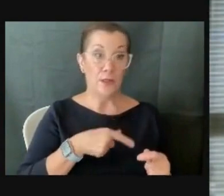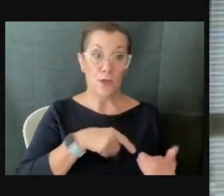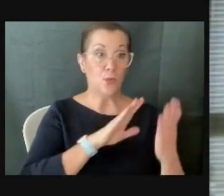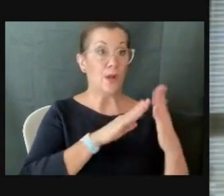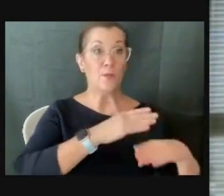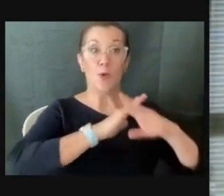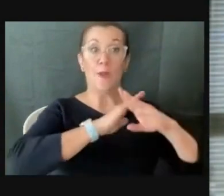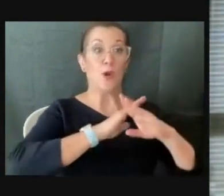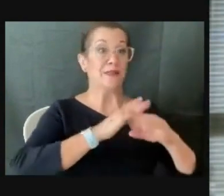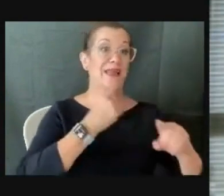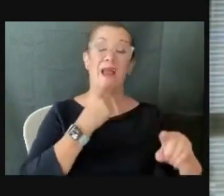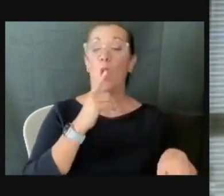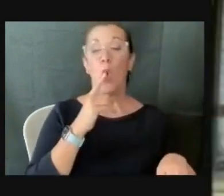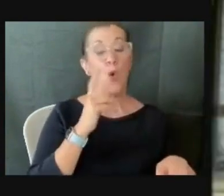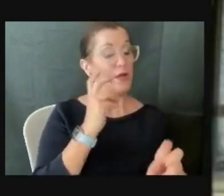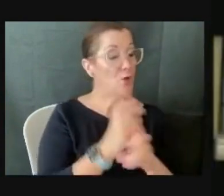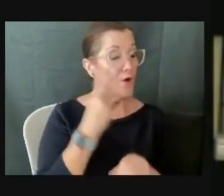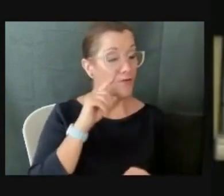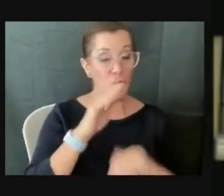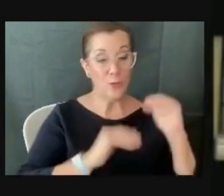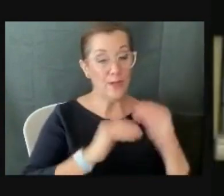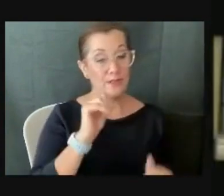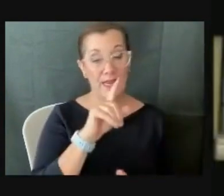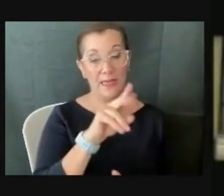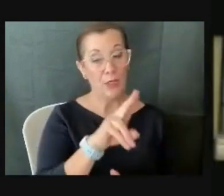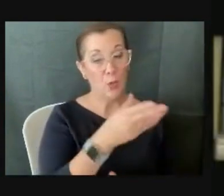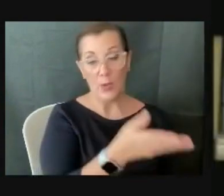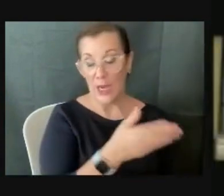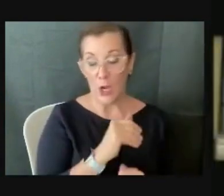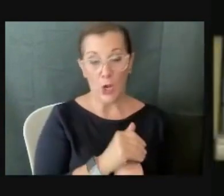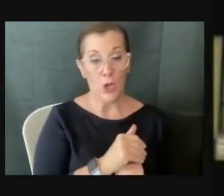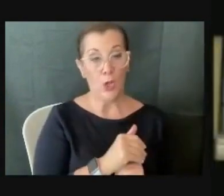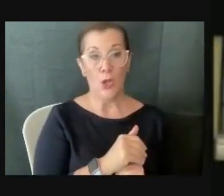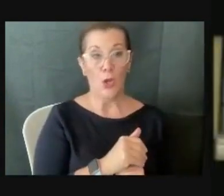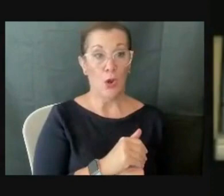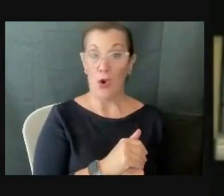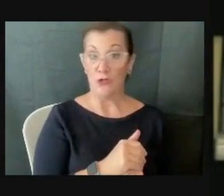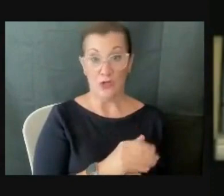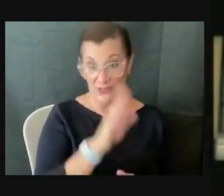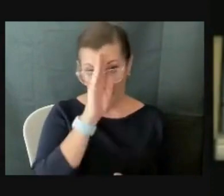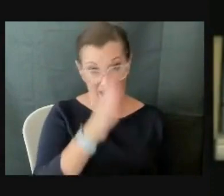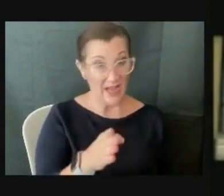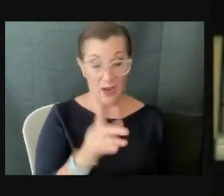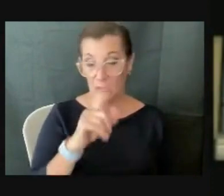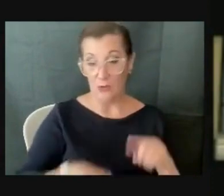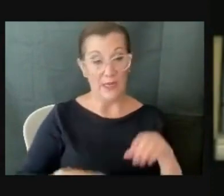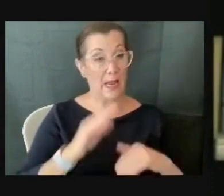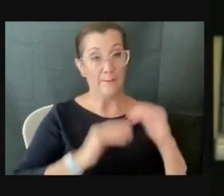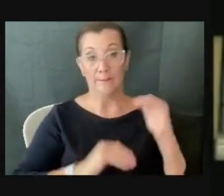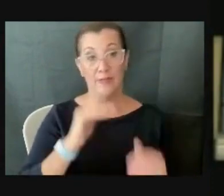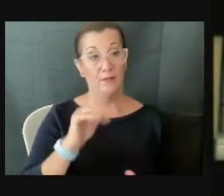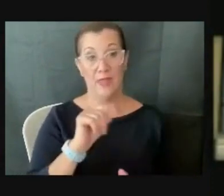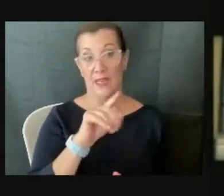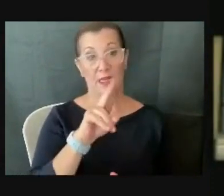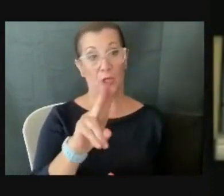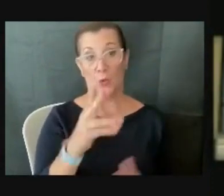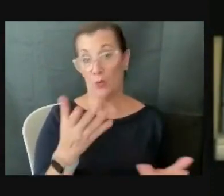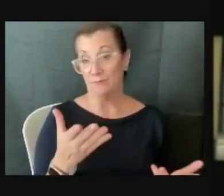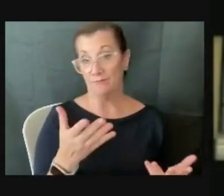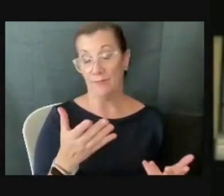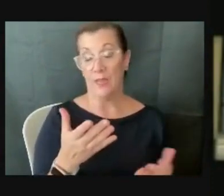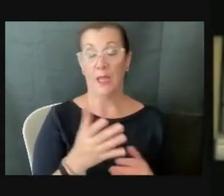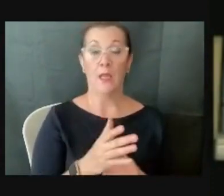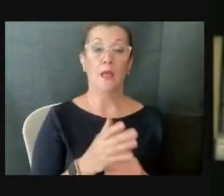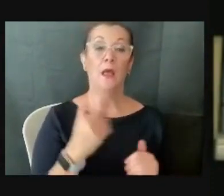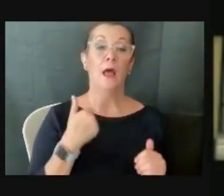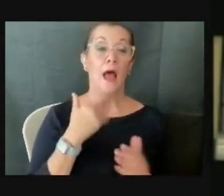say it's going to be difficult for you to build an ADU here, or just flat out, you can't build this kind of ADU. So I've got a list